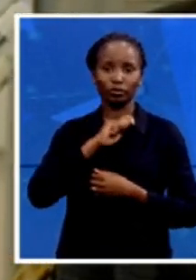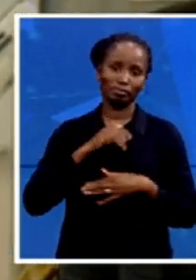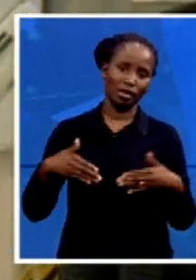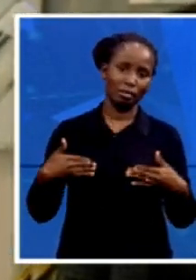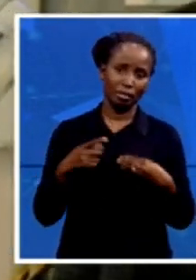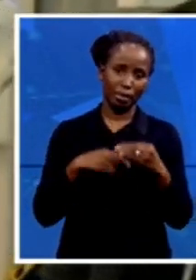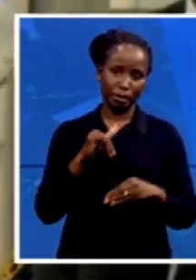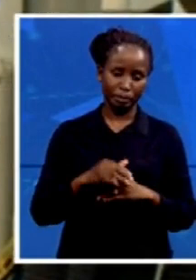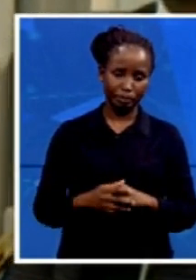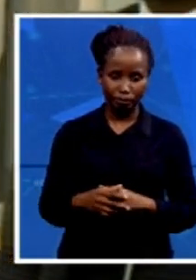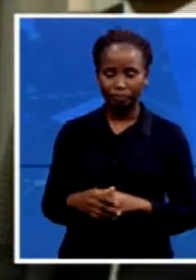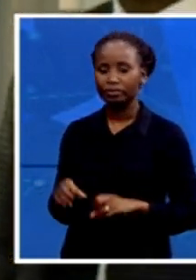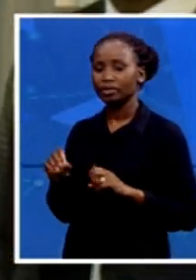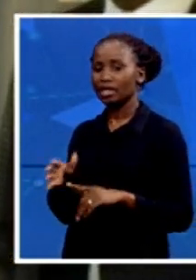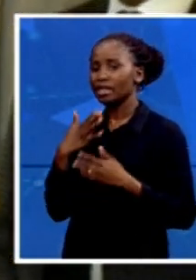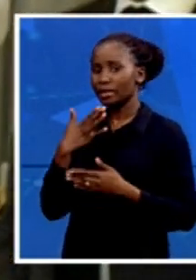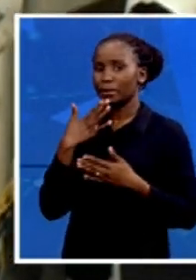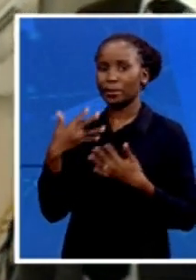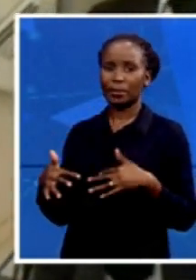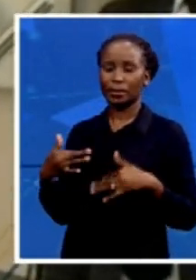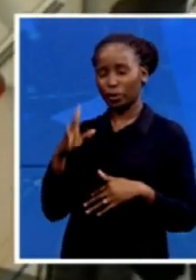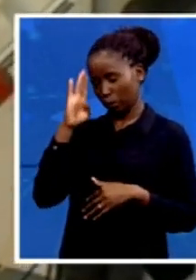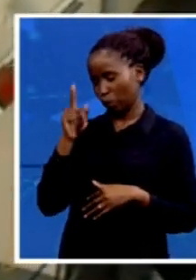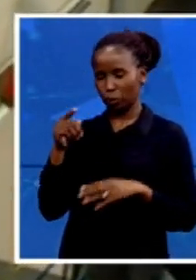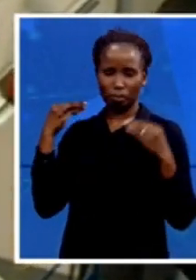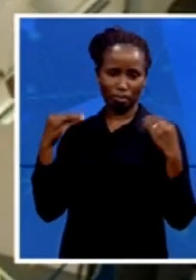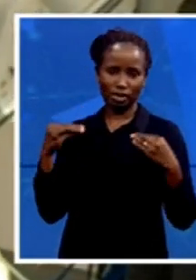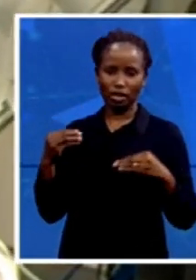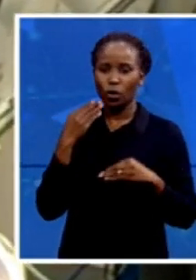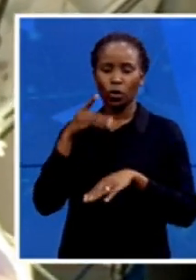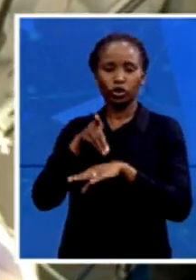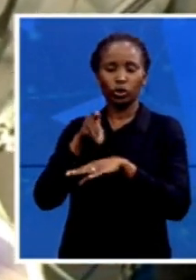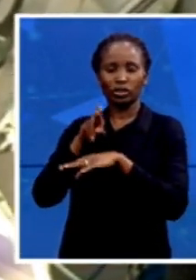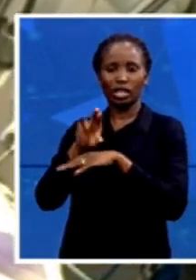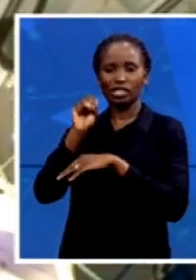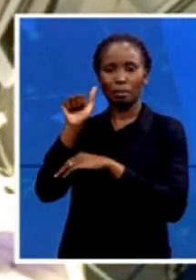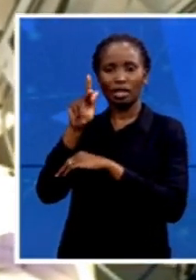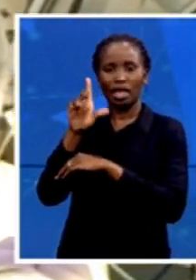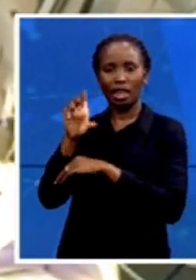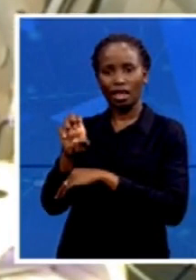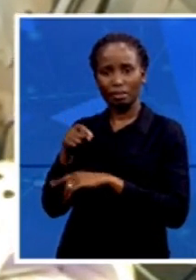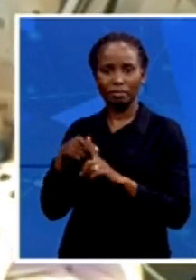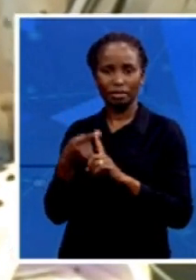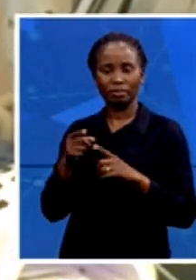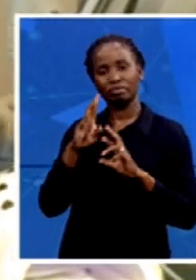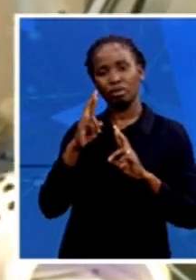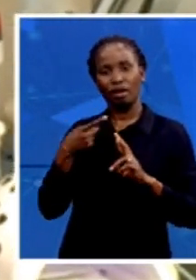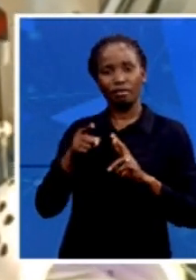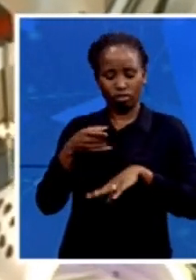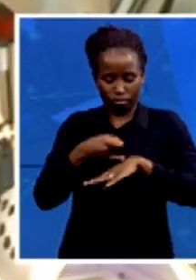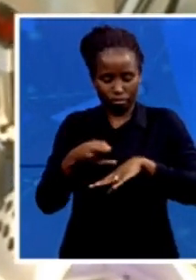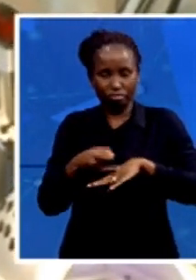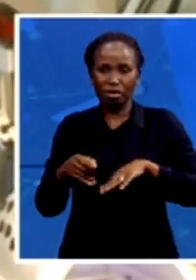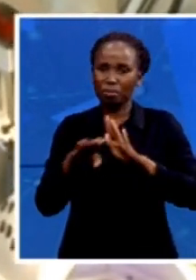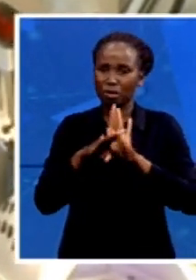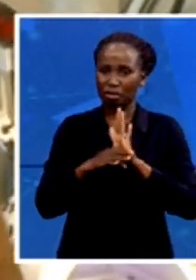you're a very busy man. Dr. Samkele Salukazana is heading up the robotic surgery program here at the Groote Schuur